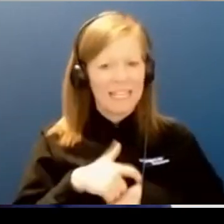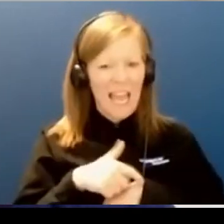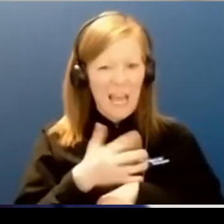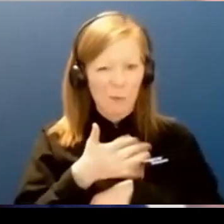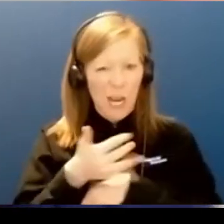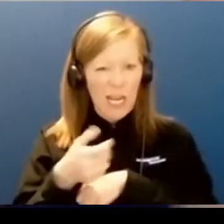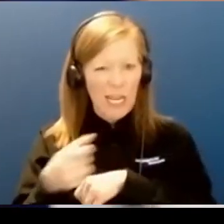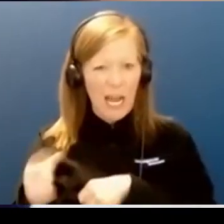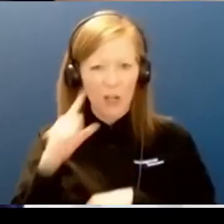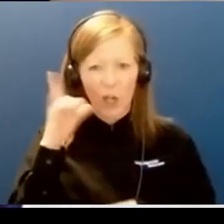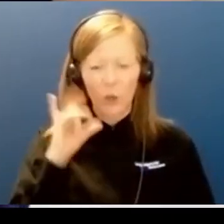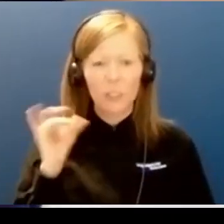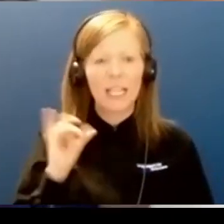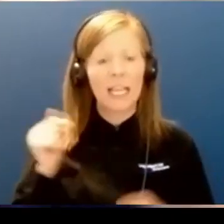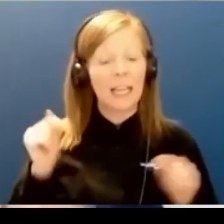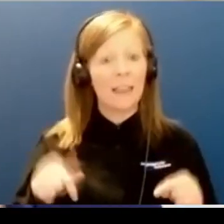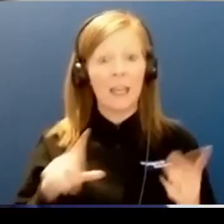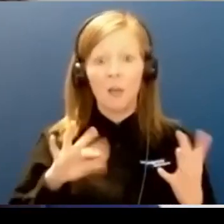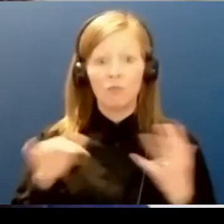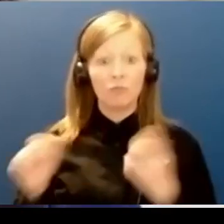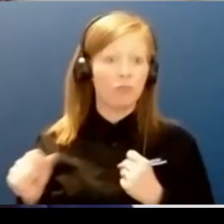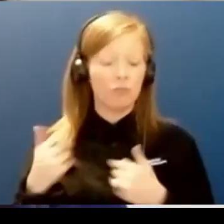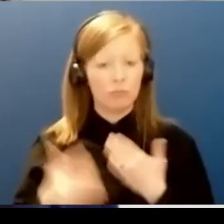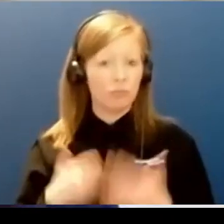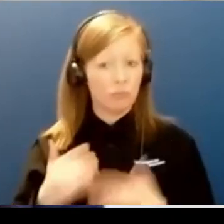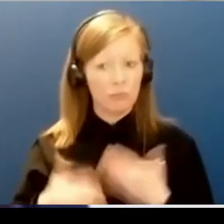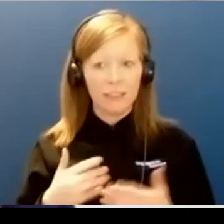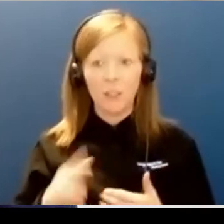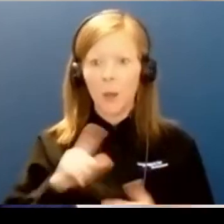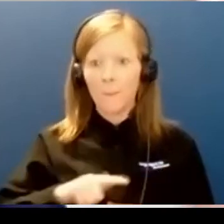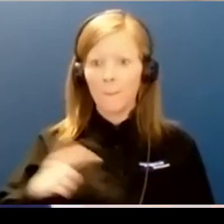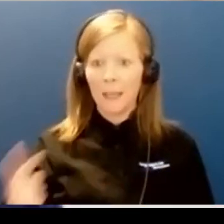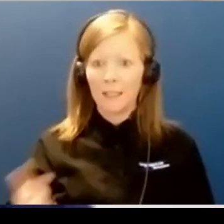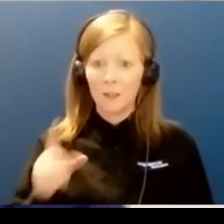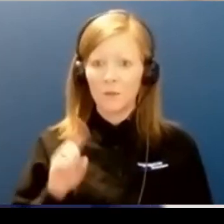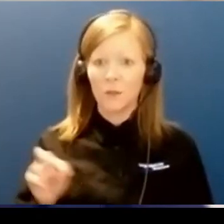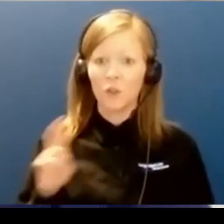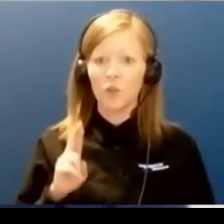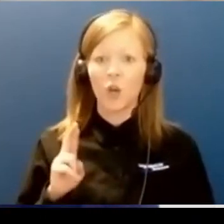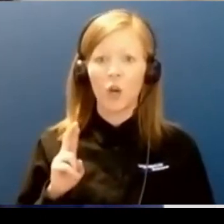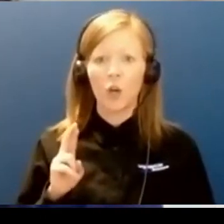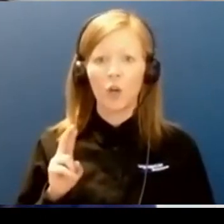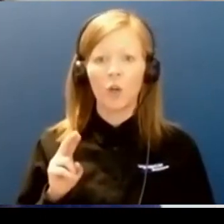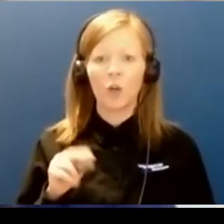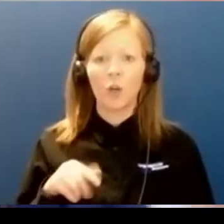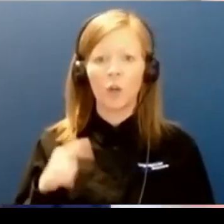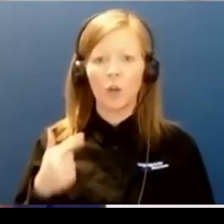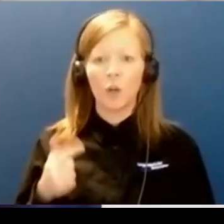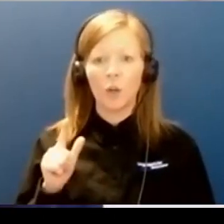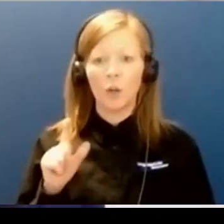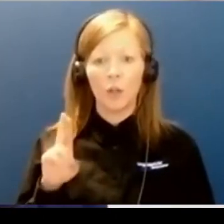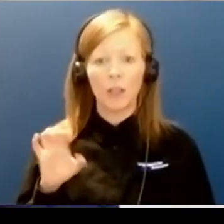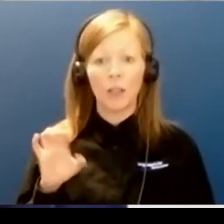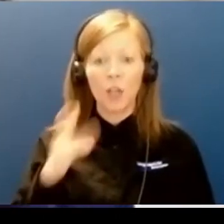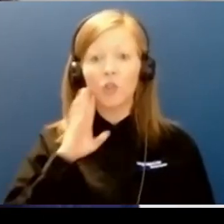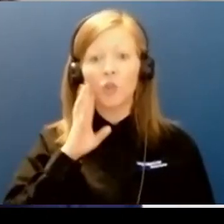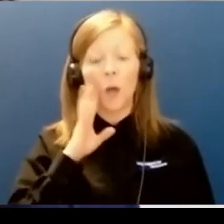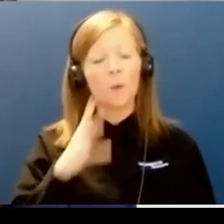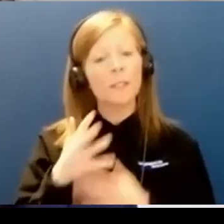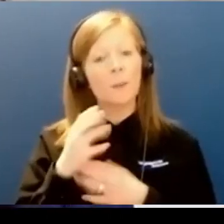this session really went by quickly. So I'll pass it over to Dr. Gletch, who will have a little bit of a summary of everything today just